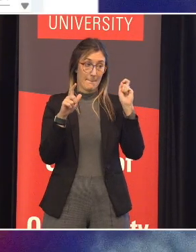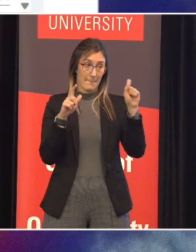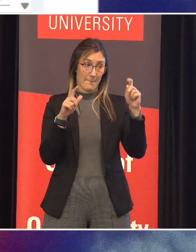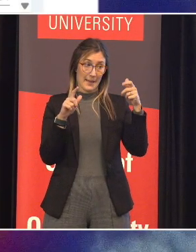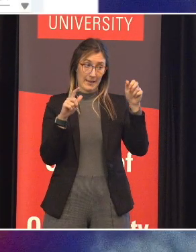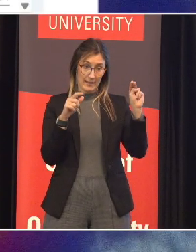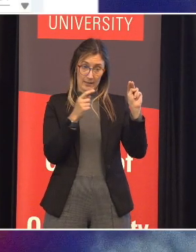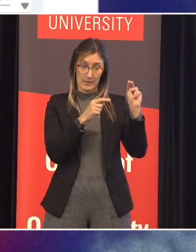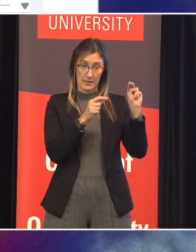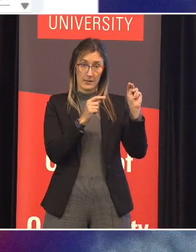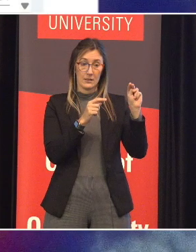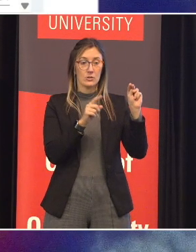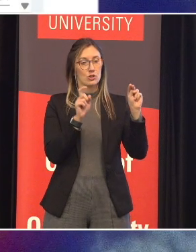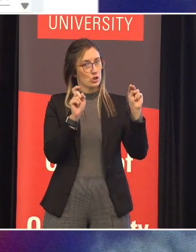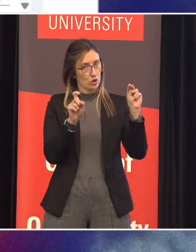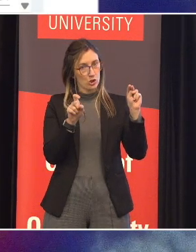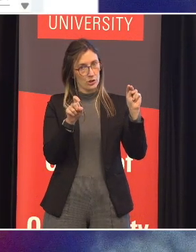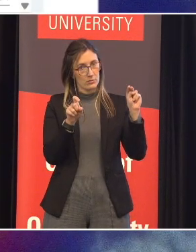of